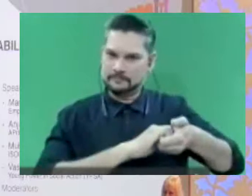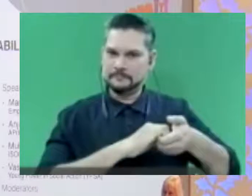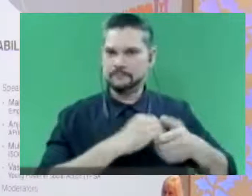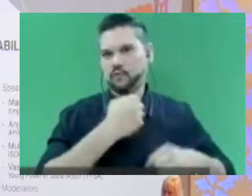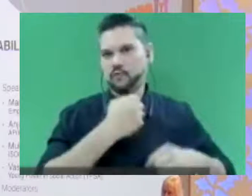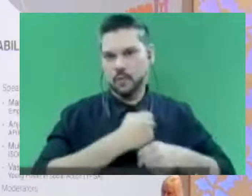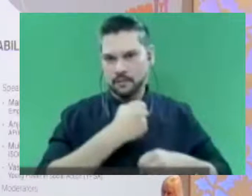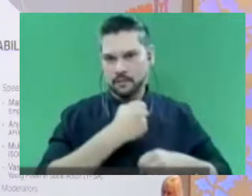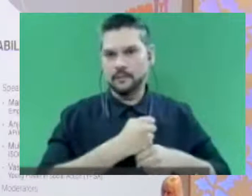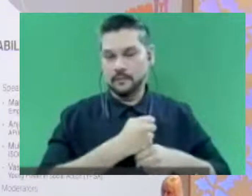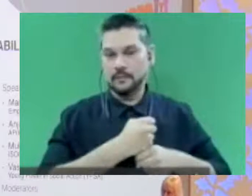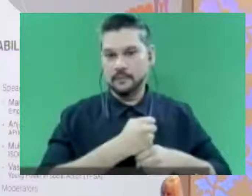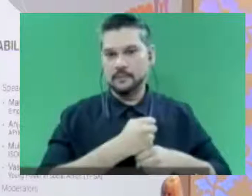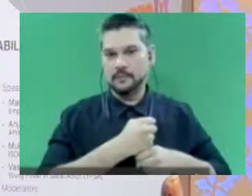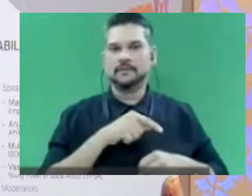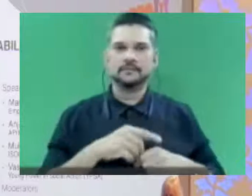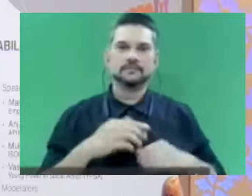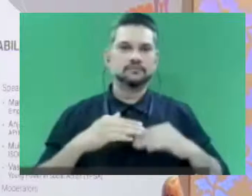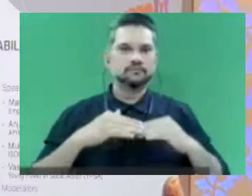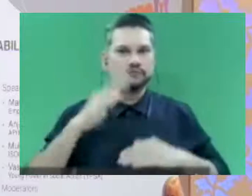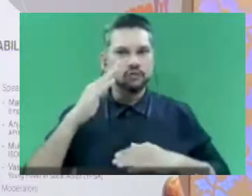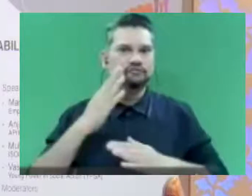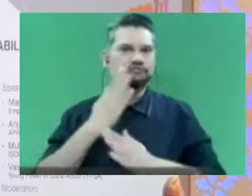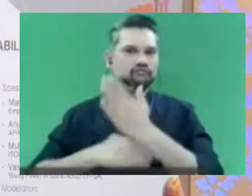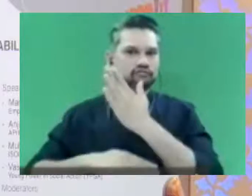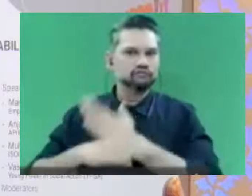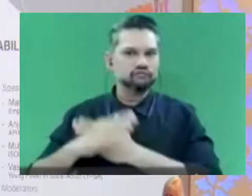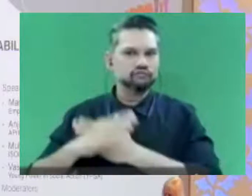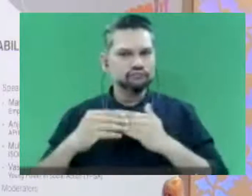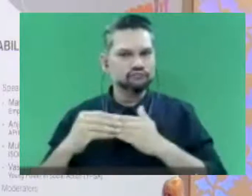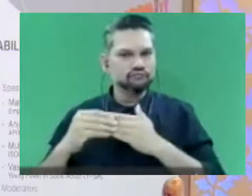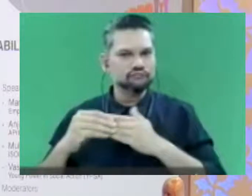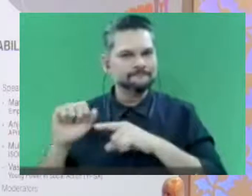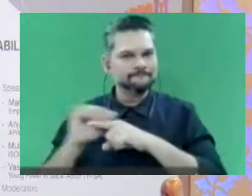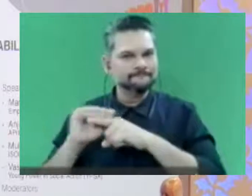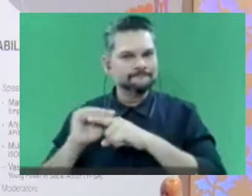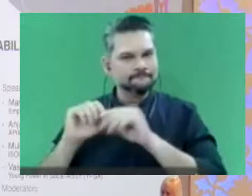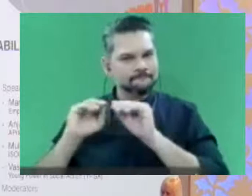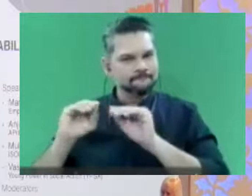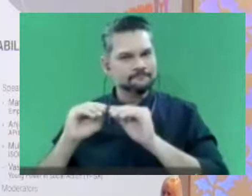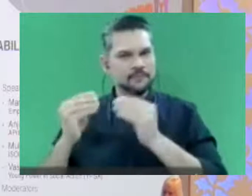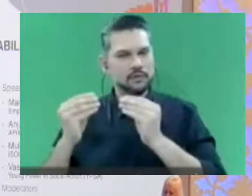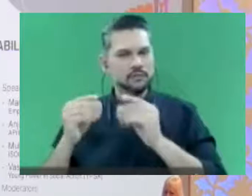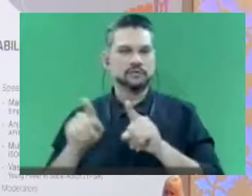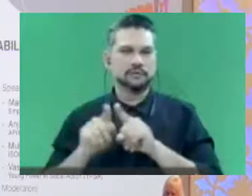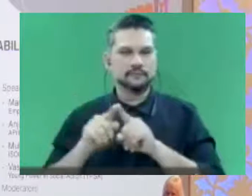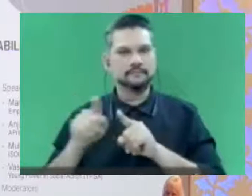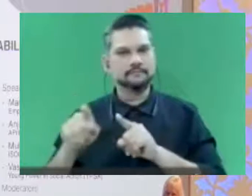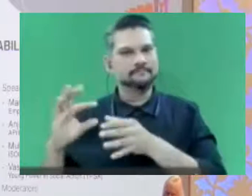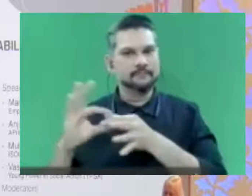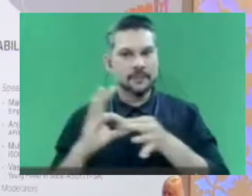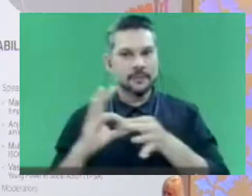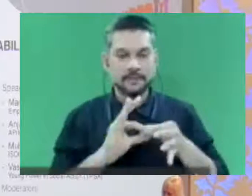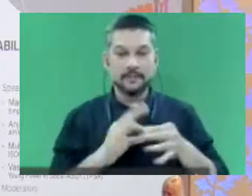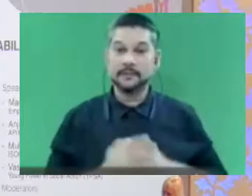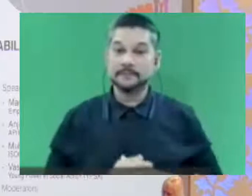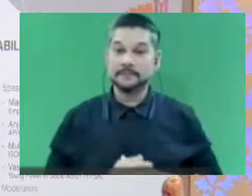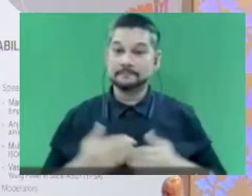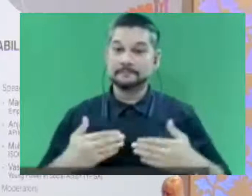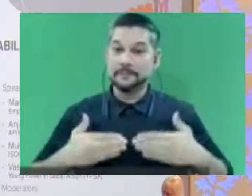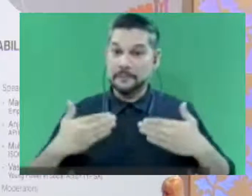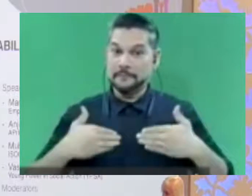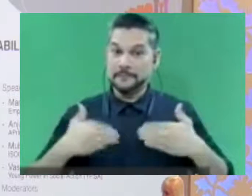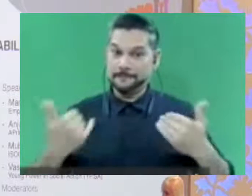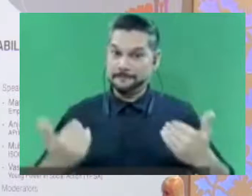in regard to disability leadership training. So we're delighted to be able to present